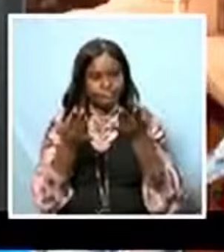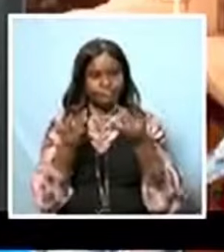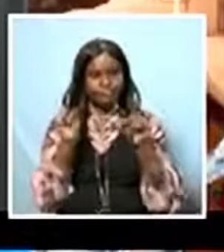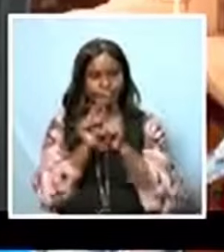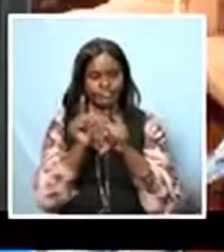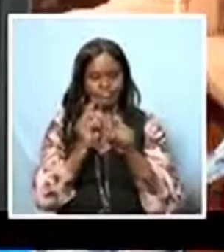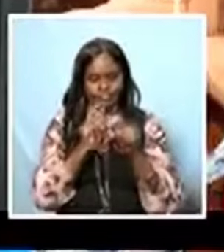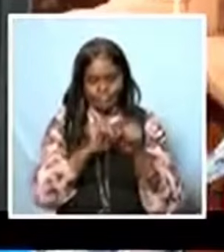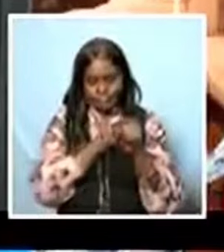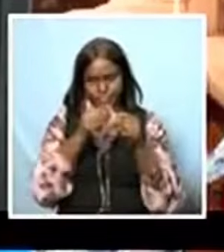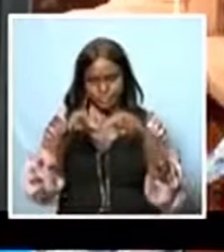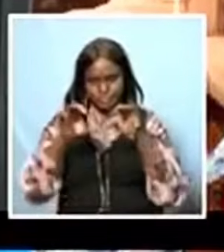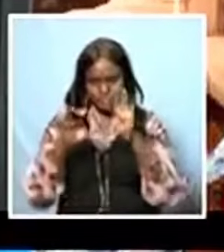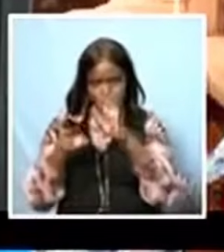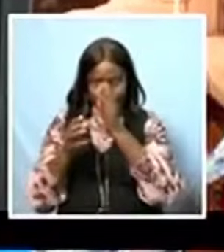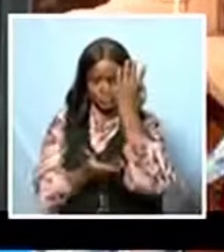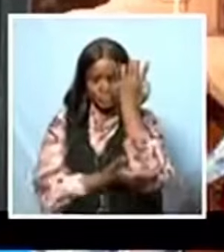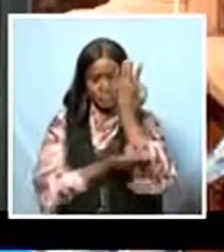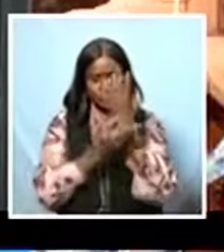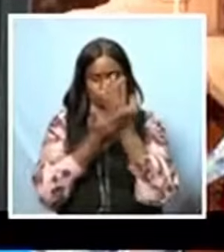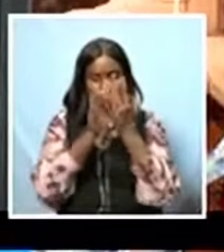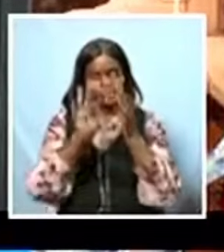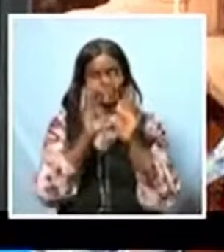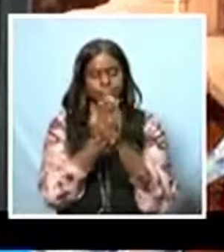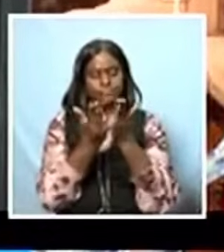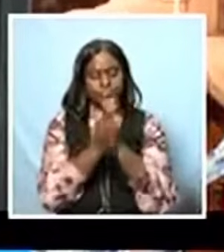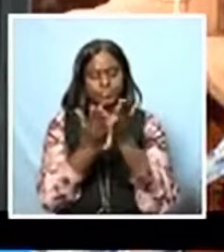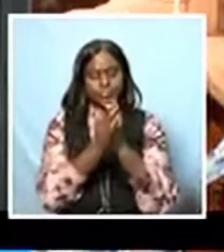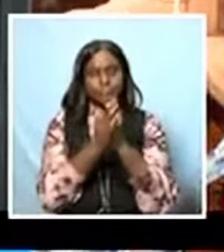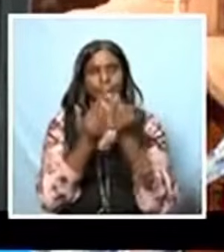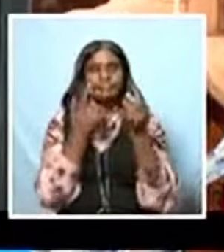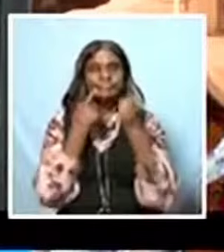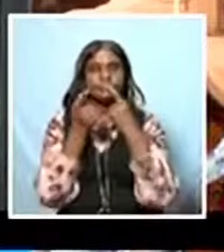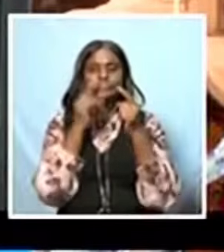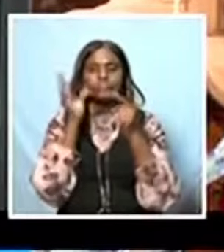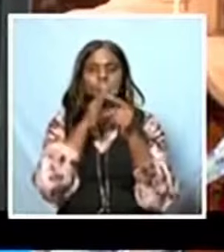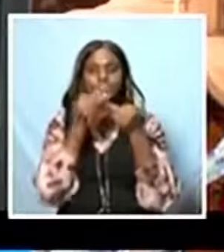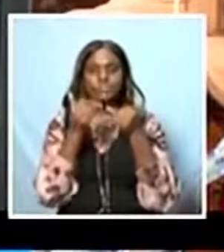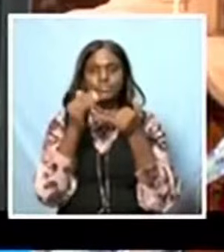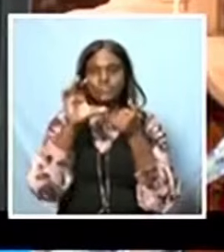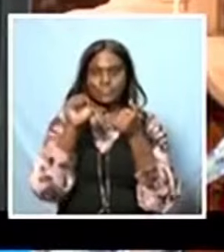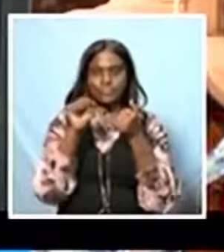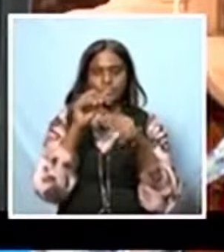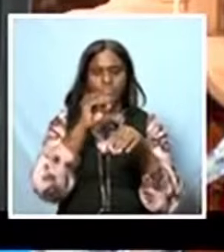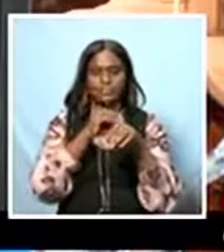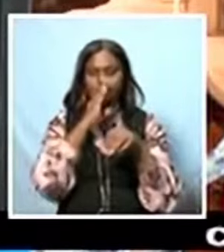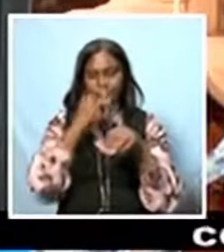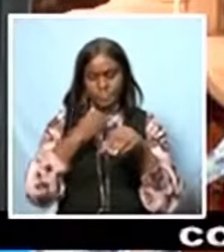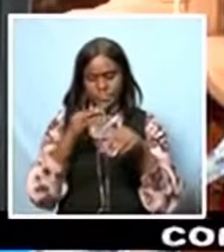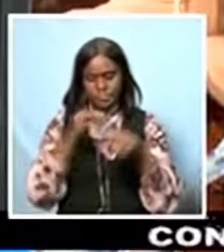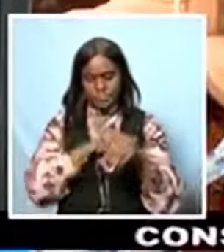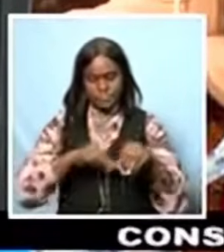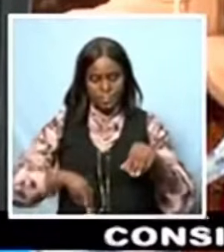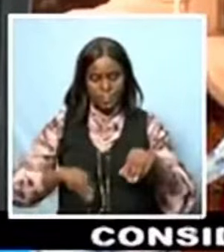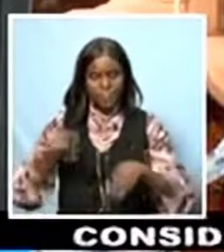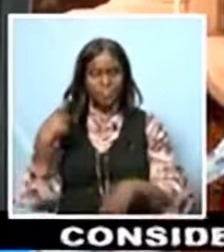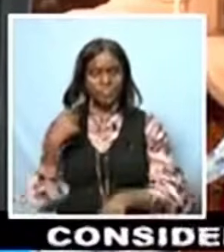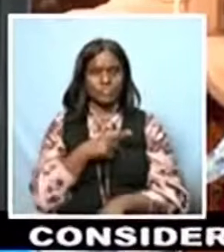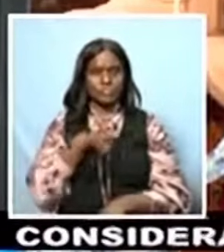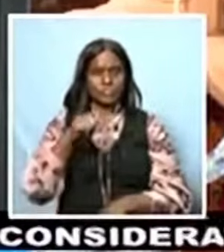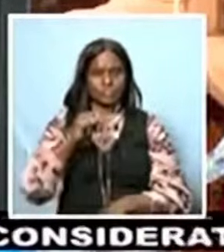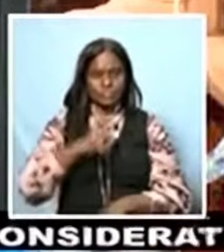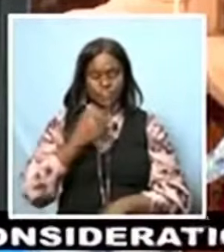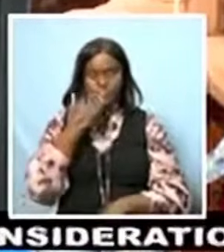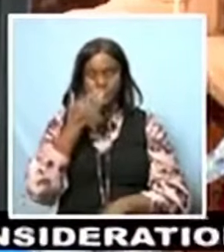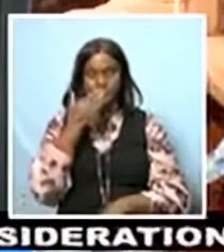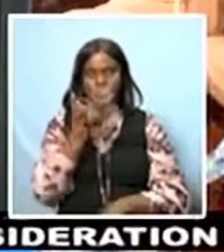as we keep on improving your books. Having said that, yes, on behalf of the members of parliament here, we want